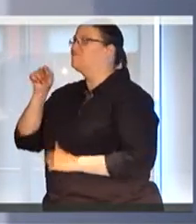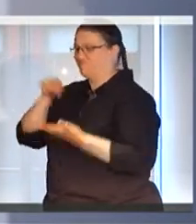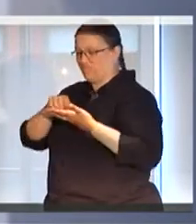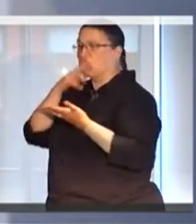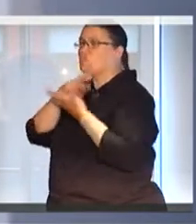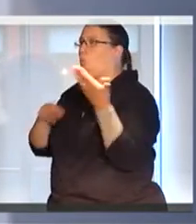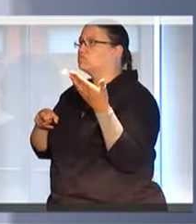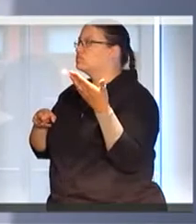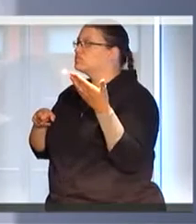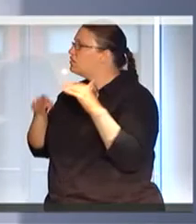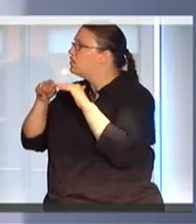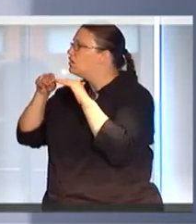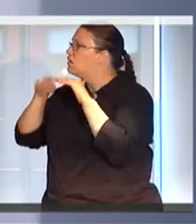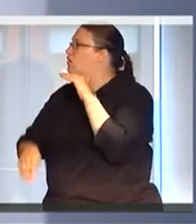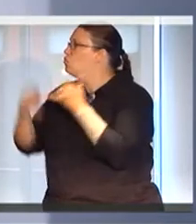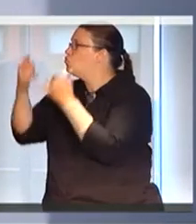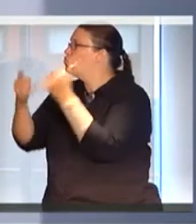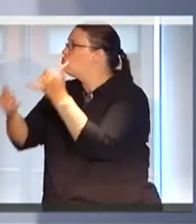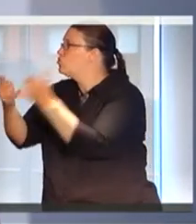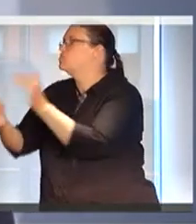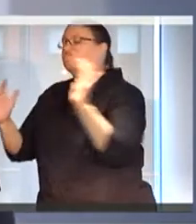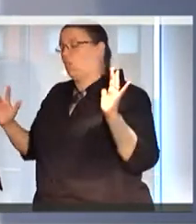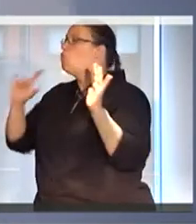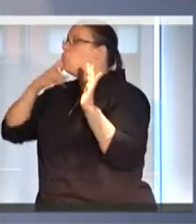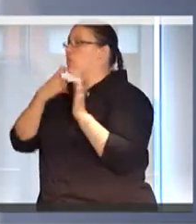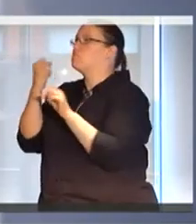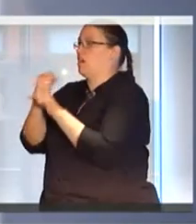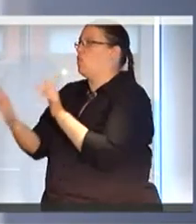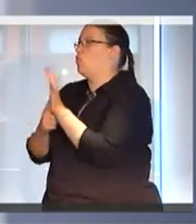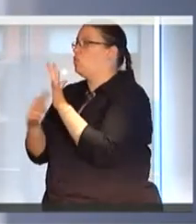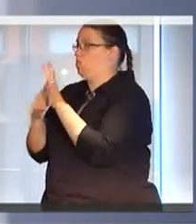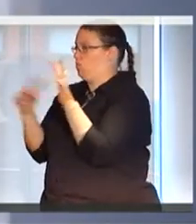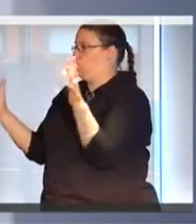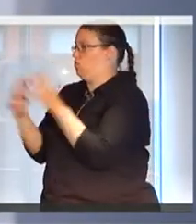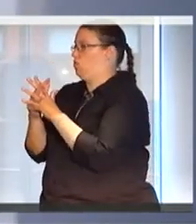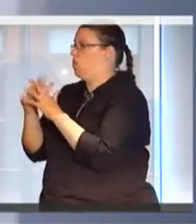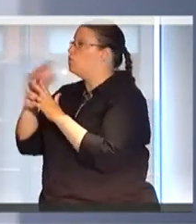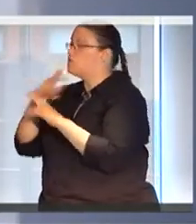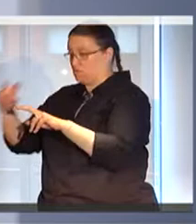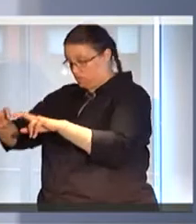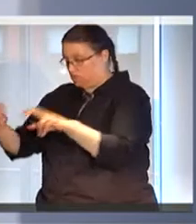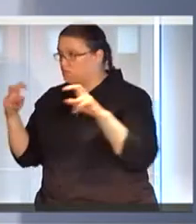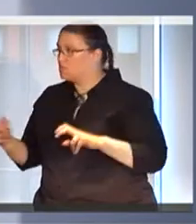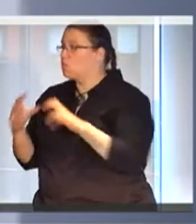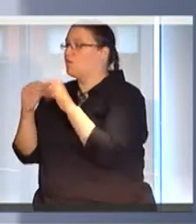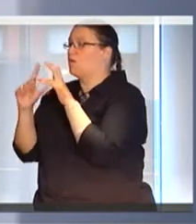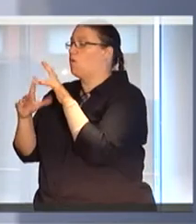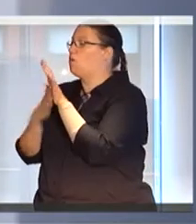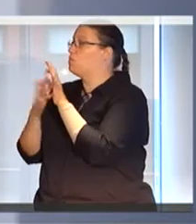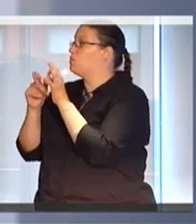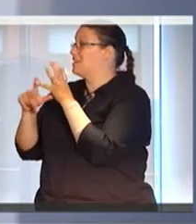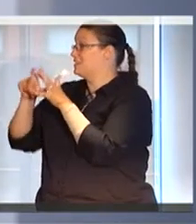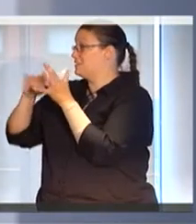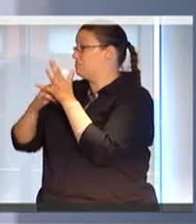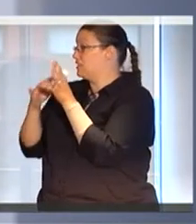trends start heading down, we will legislate. We will sit down with the Ombudsman and work out what we need to do to crack down on the